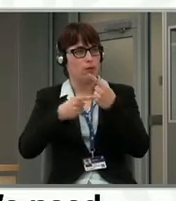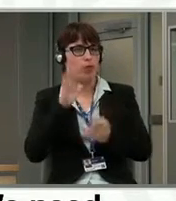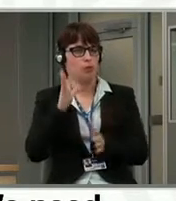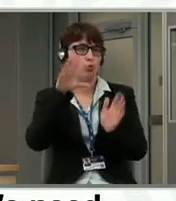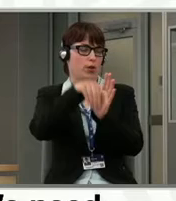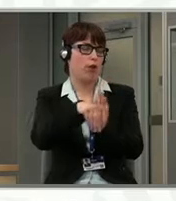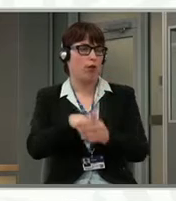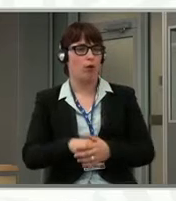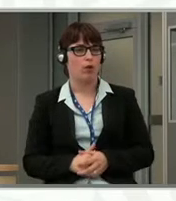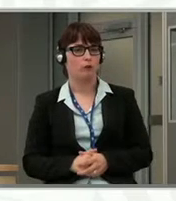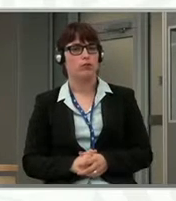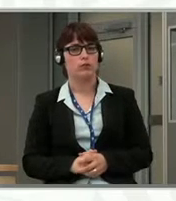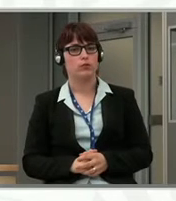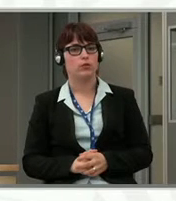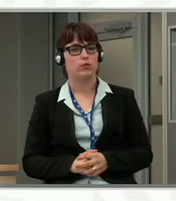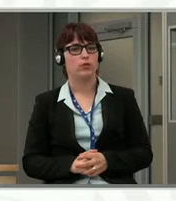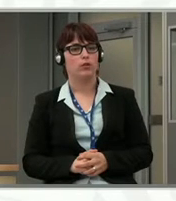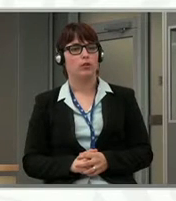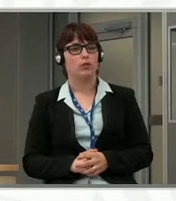In the spirit of the Convention,